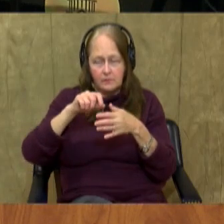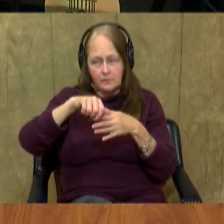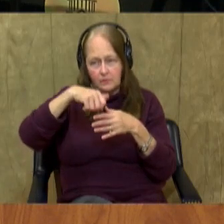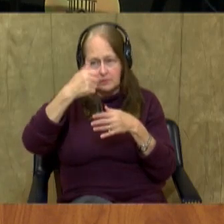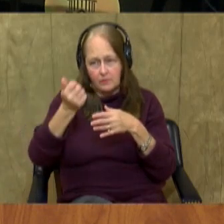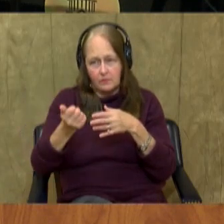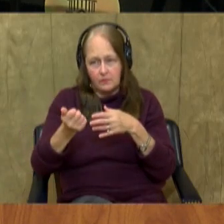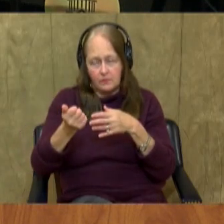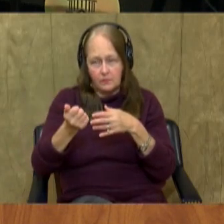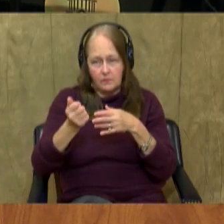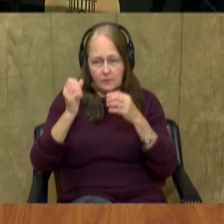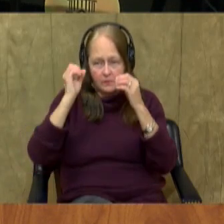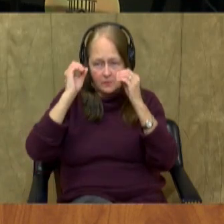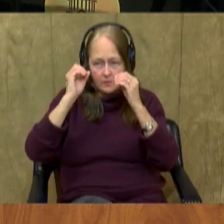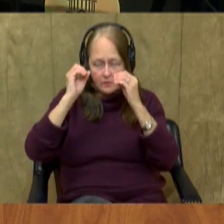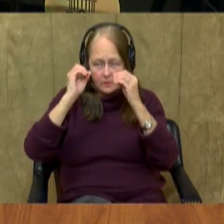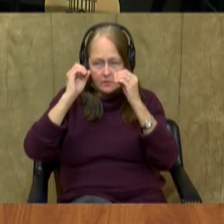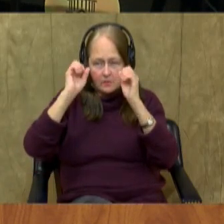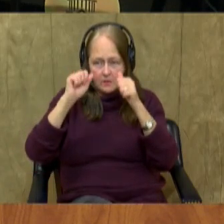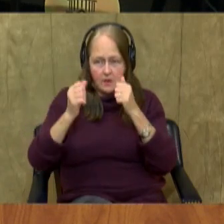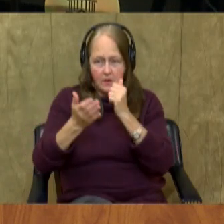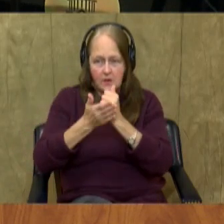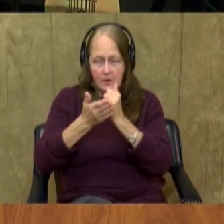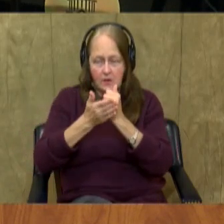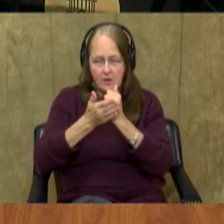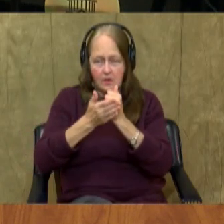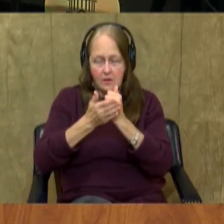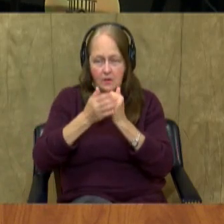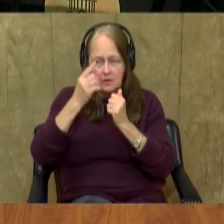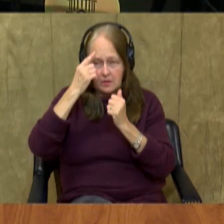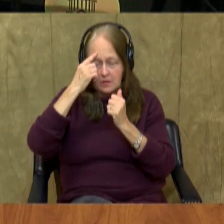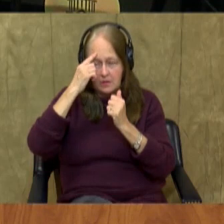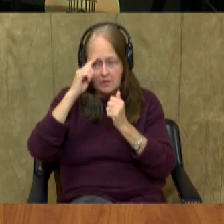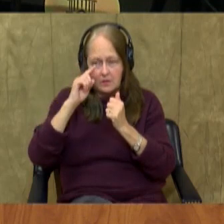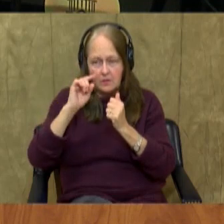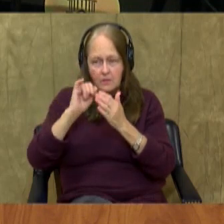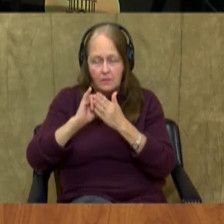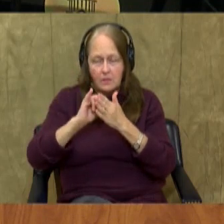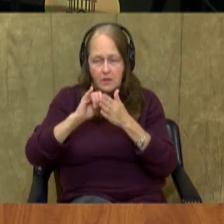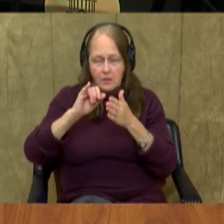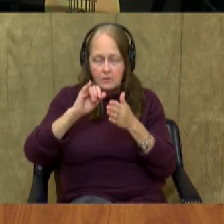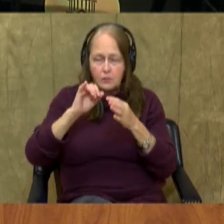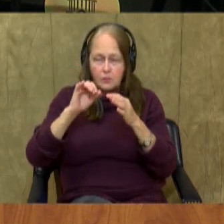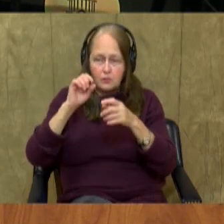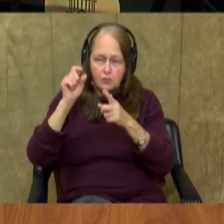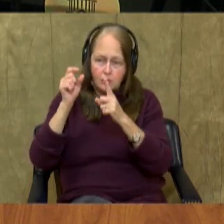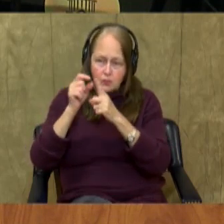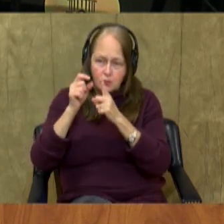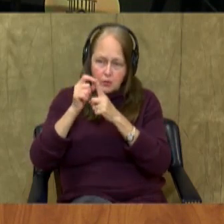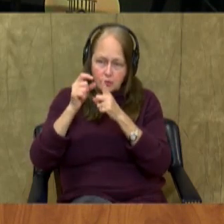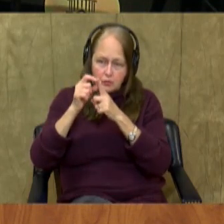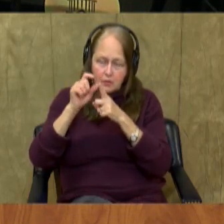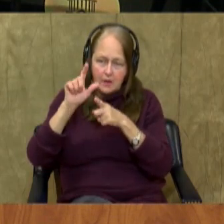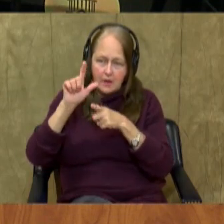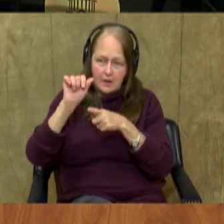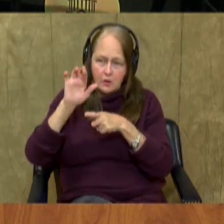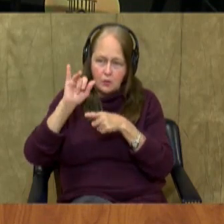Additionally, teachers can help students think critically about the lyrics and messages of their favorite